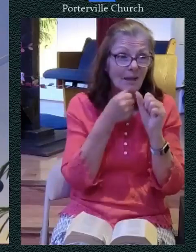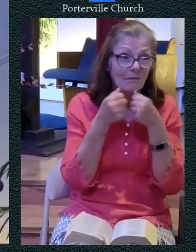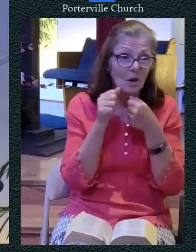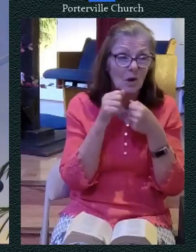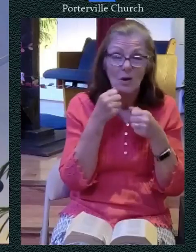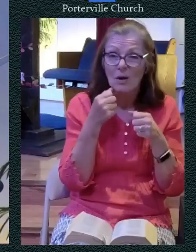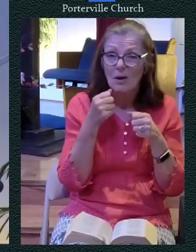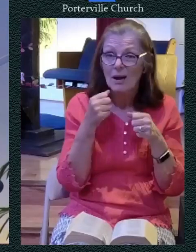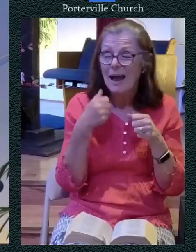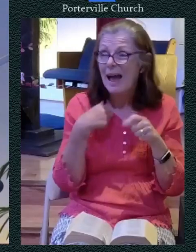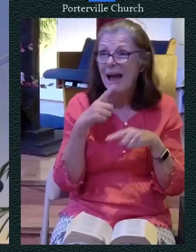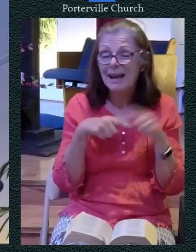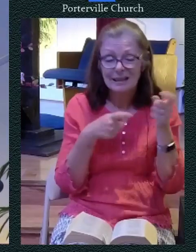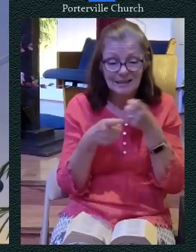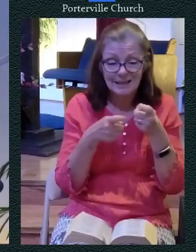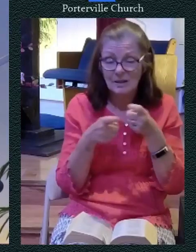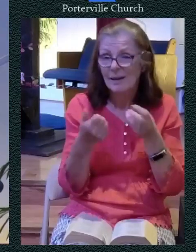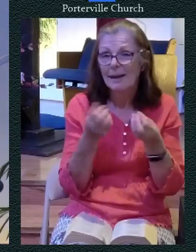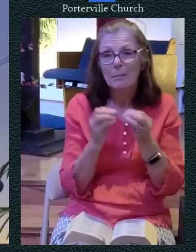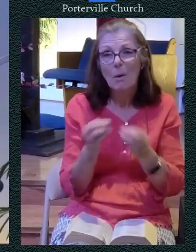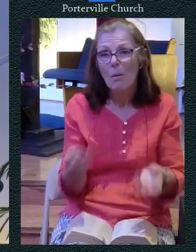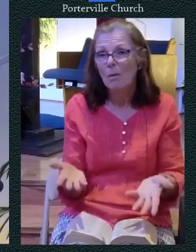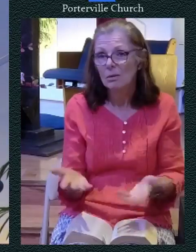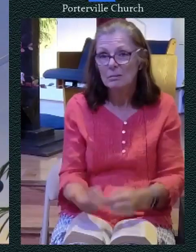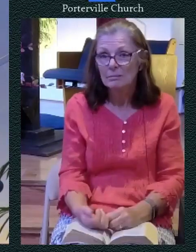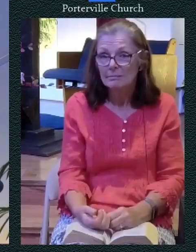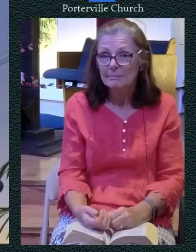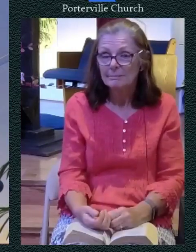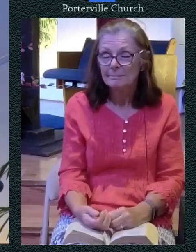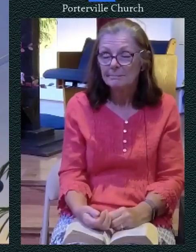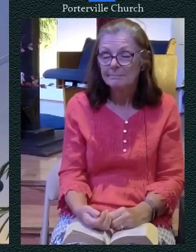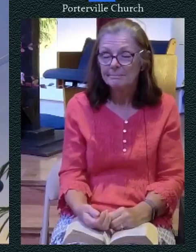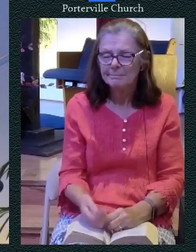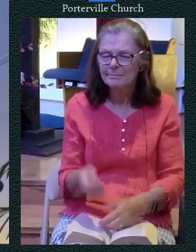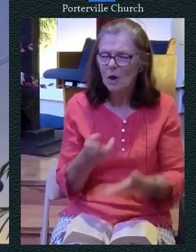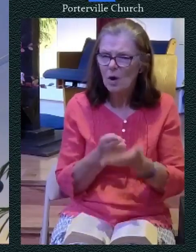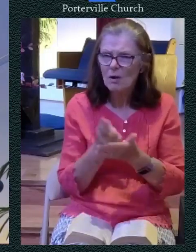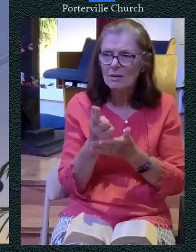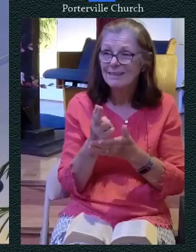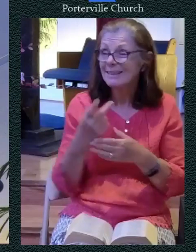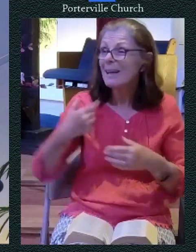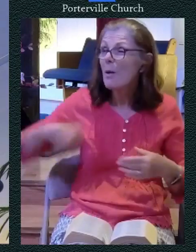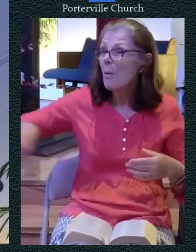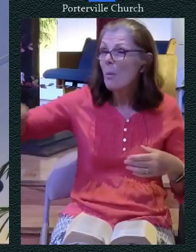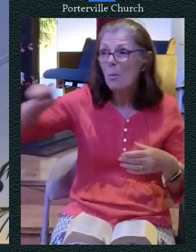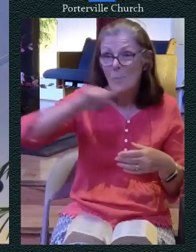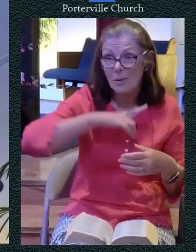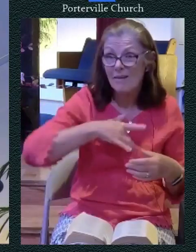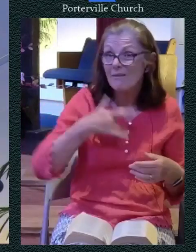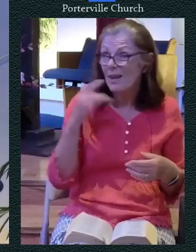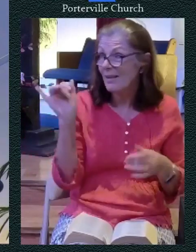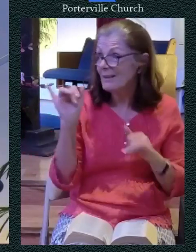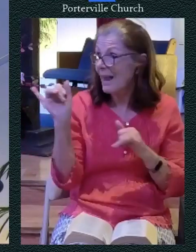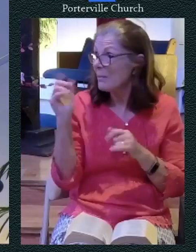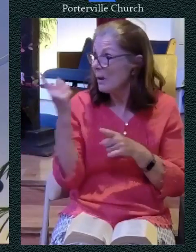And you hear this very honest human note in that. Because we feel that way sometimes, don't we? Haven't you